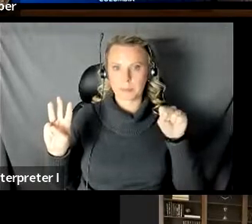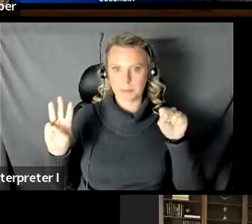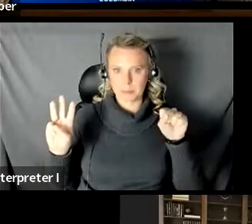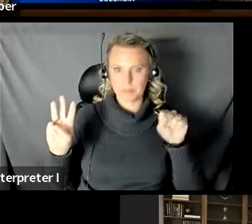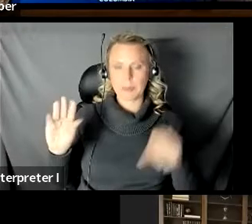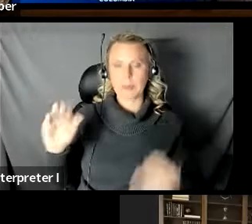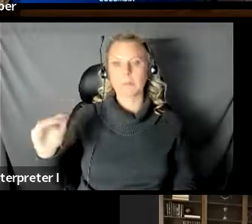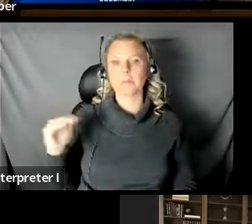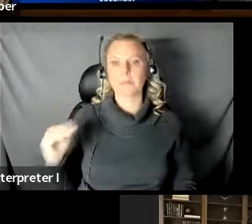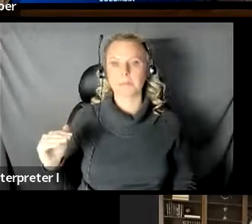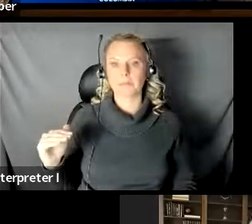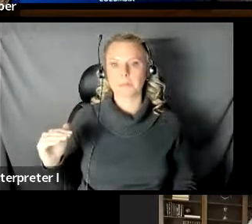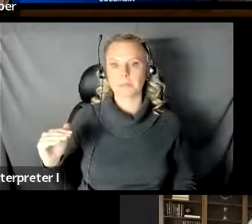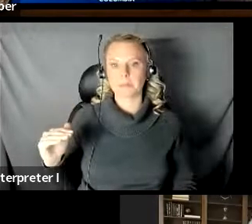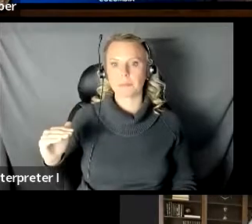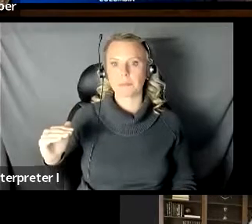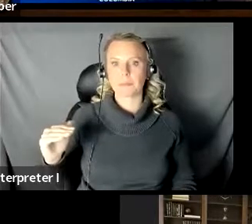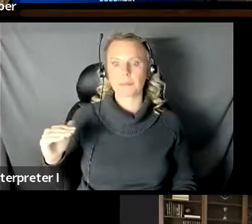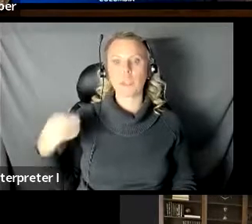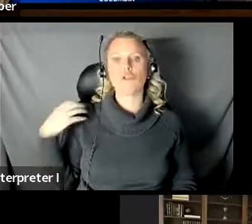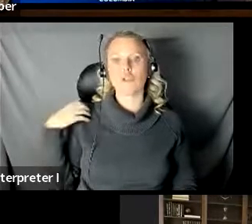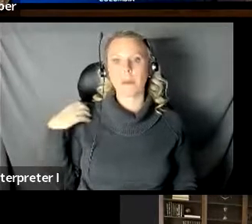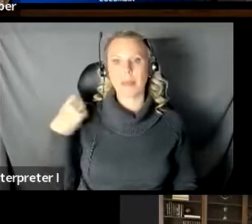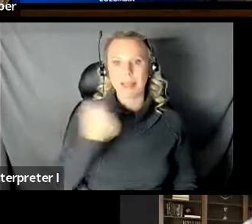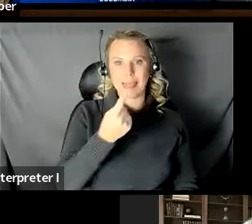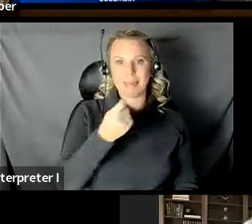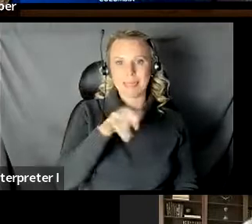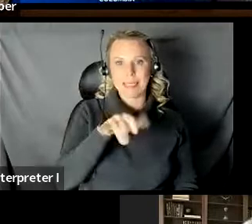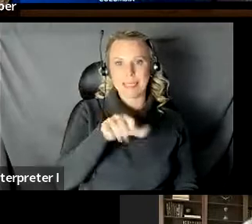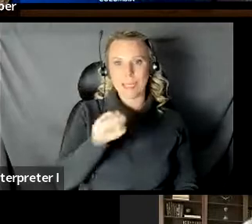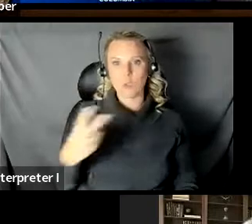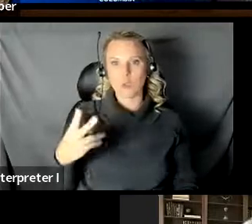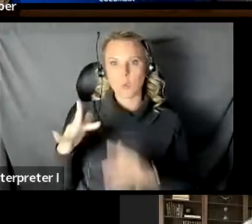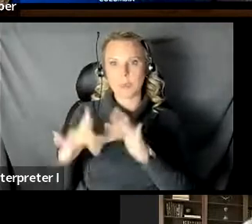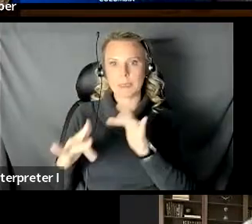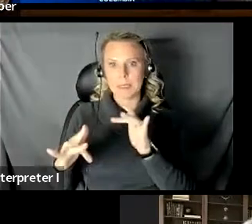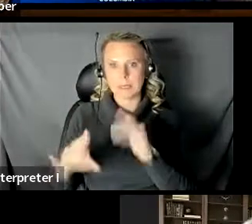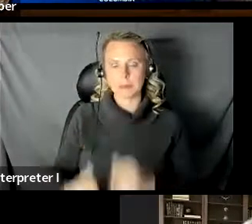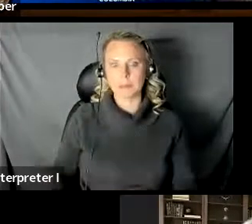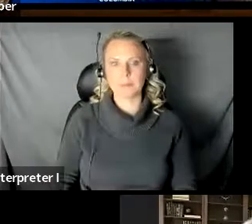Yes. Councilmember Trahan White votes yes. Mr. Chairman, there are 11 yeses and 2 absents.